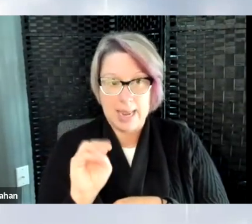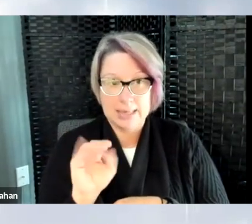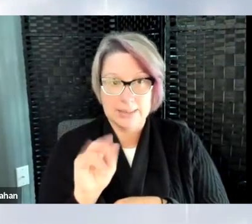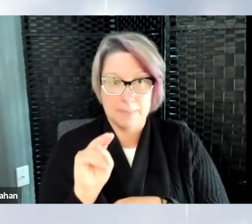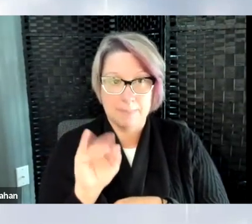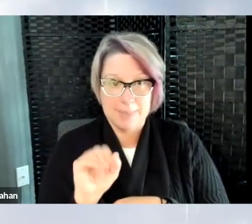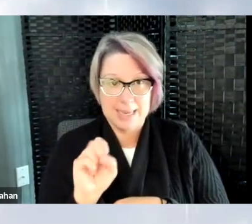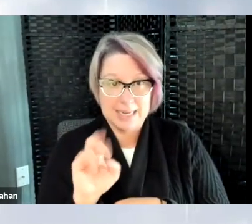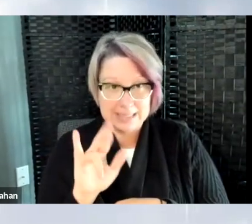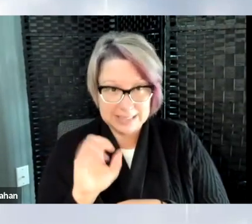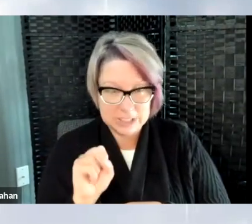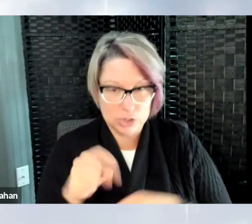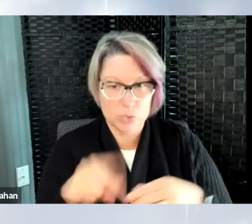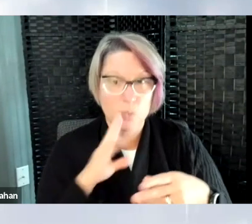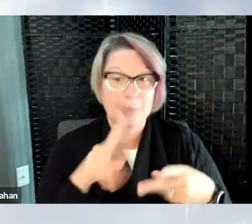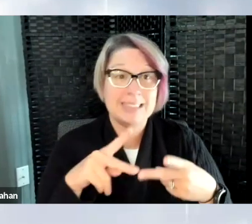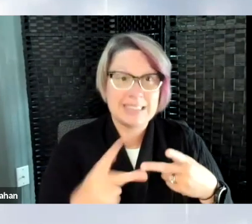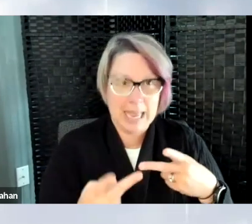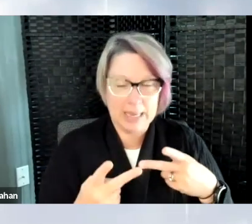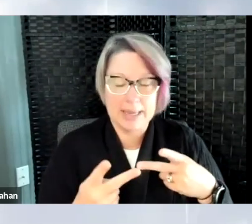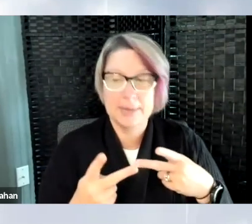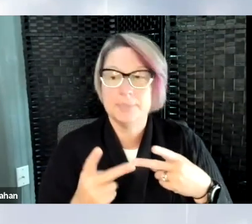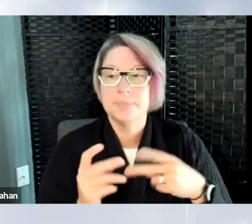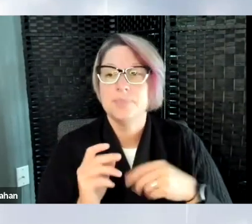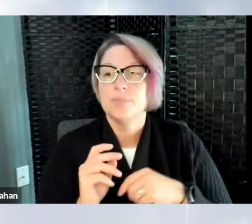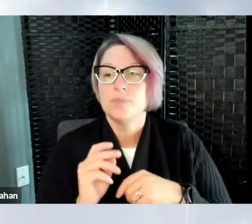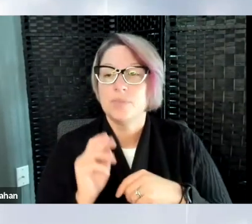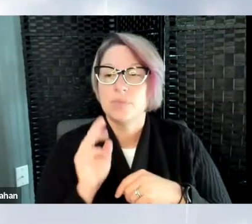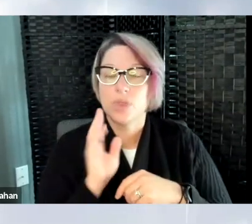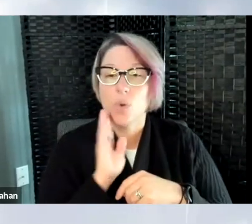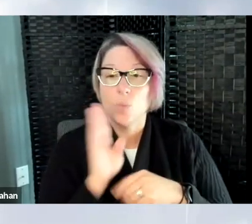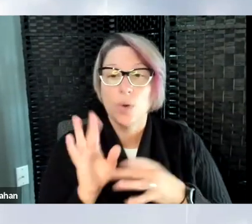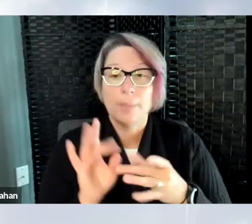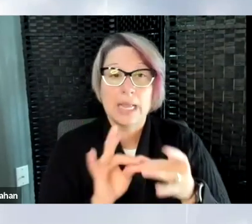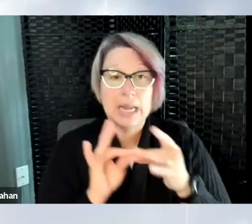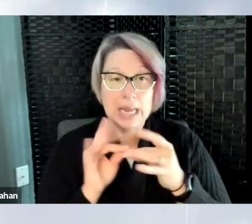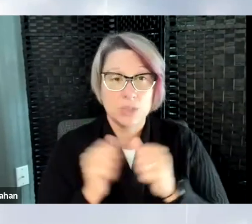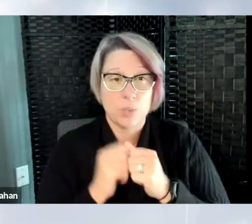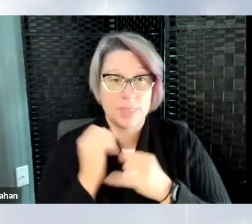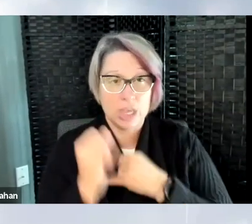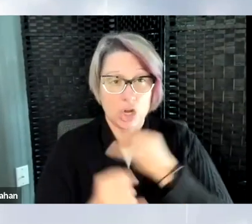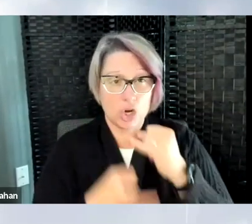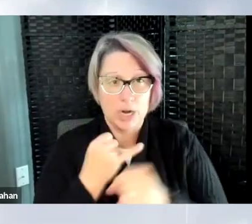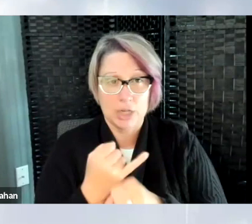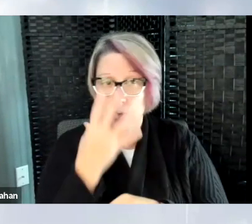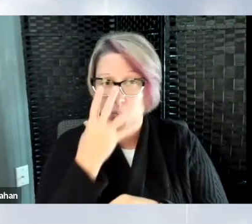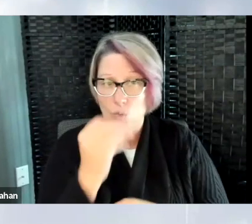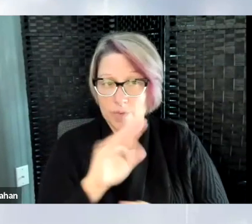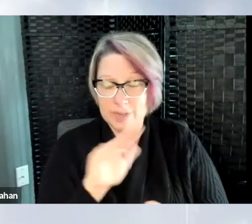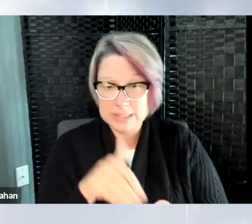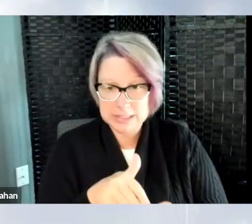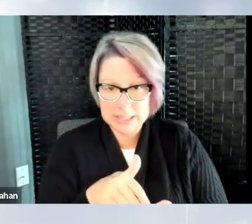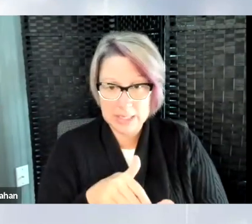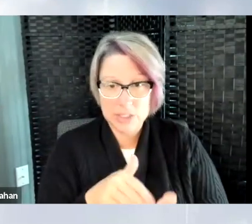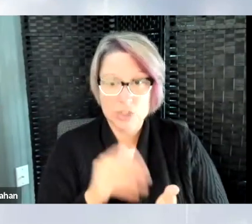will be the second of this small mini series. We're going to be connecting with the International Wolf Center, and we're going to be learning